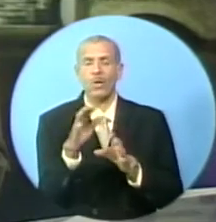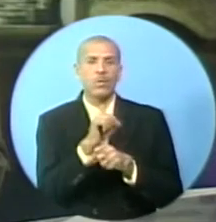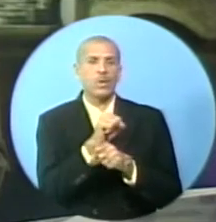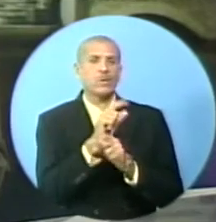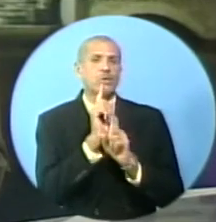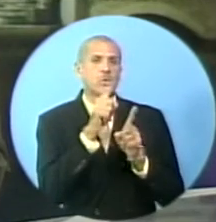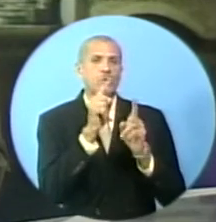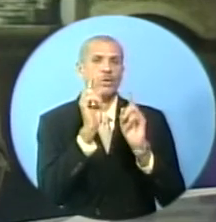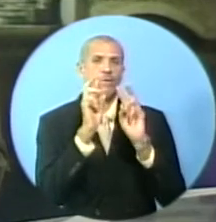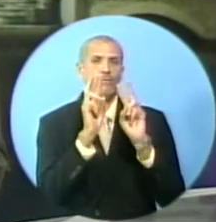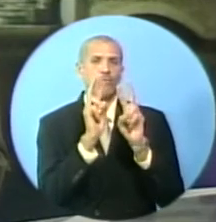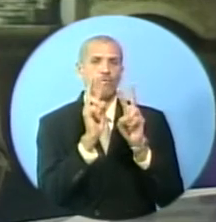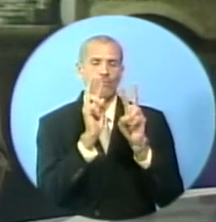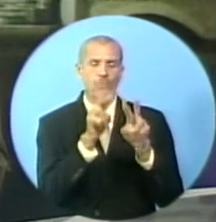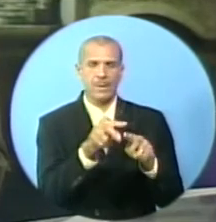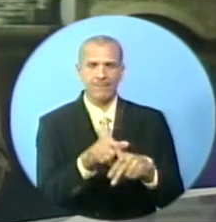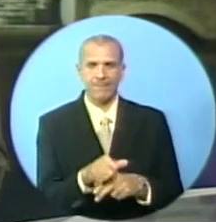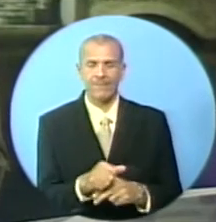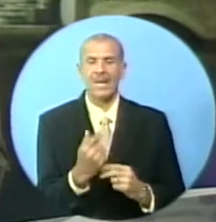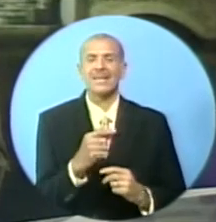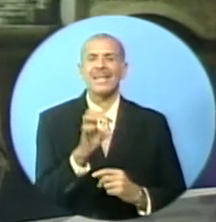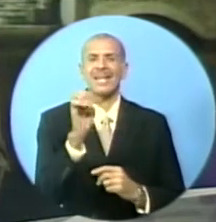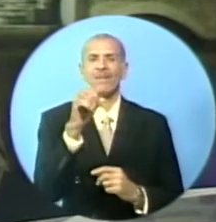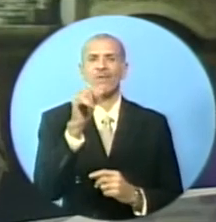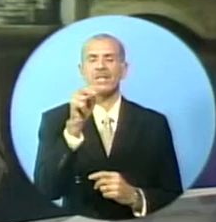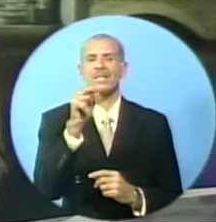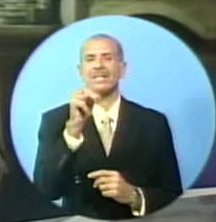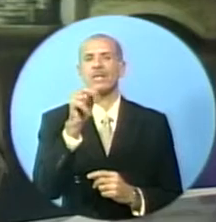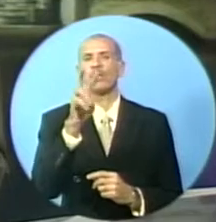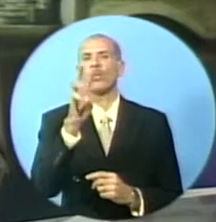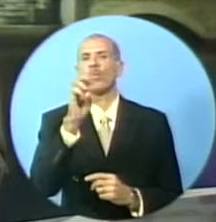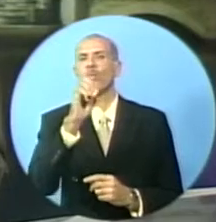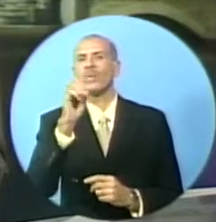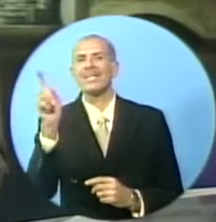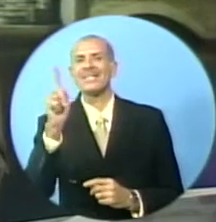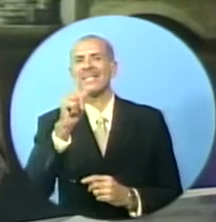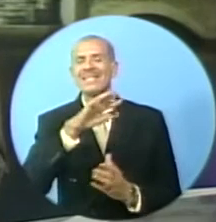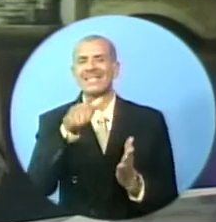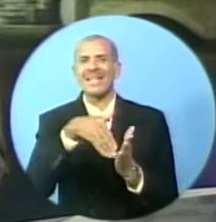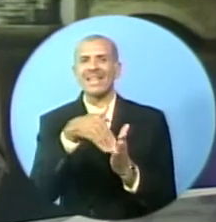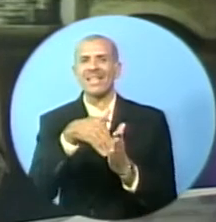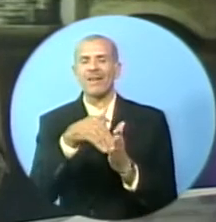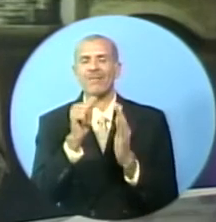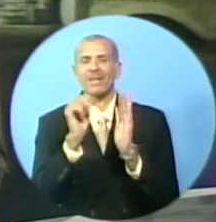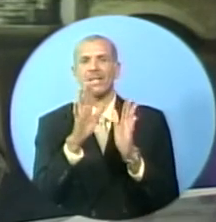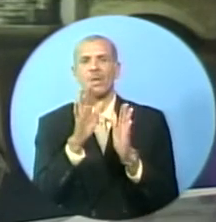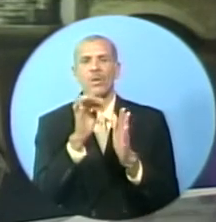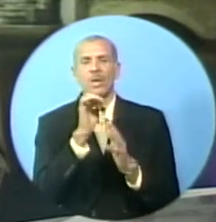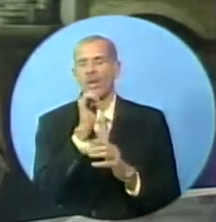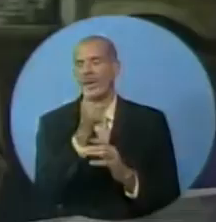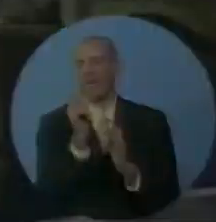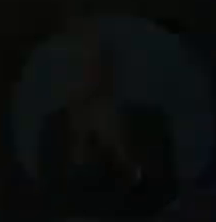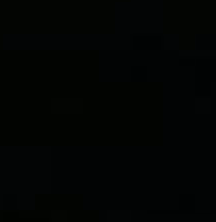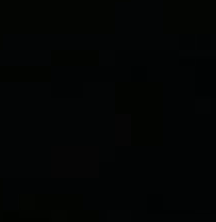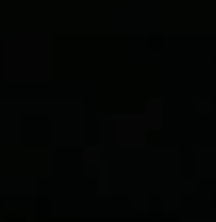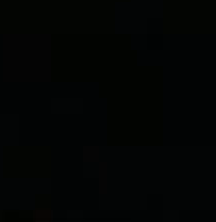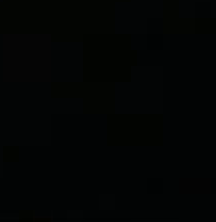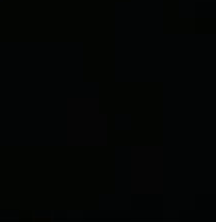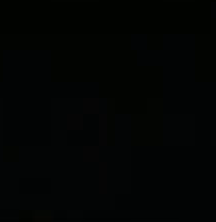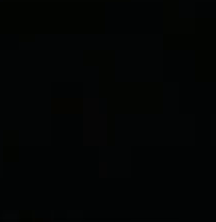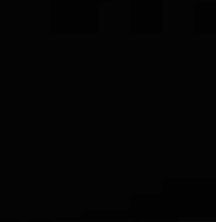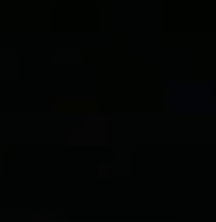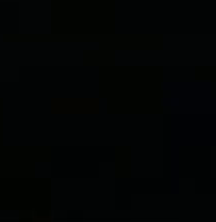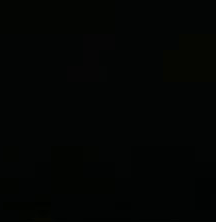funeral. As a result, the Everton Week Centre of Excellence will not be in session that evening.